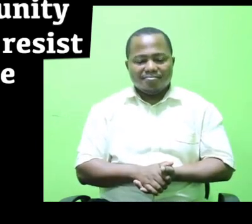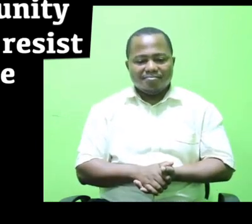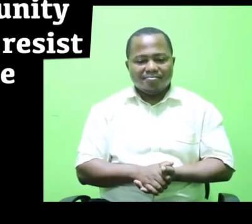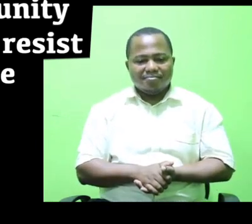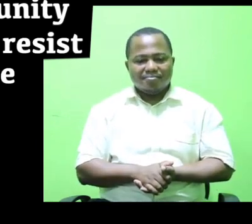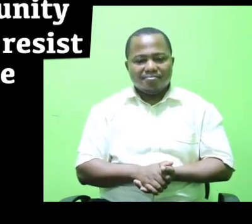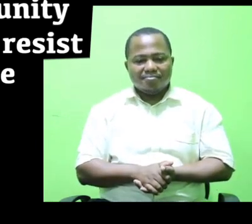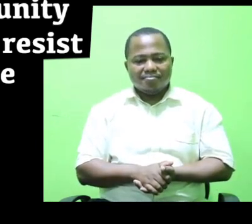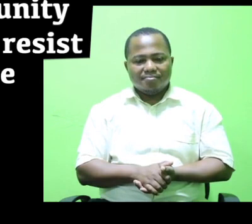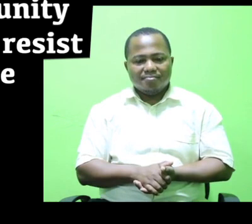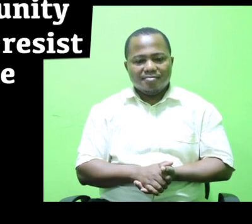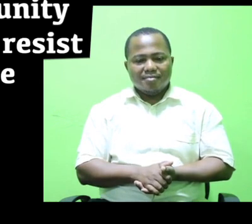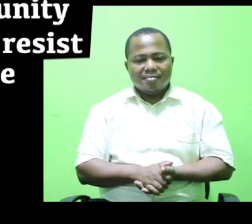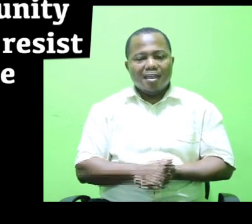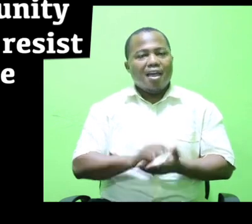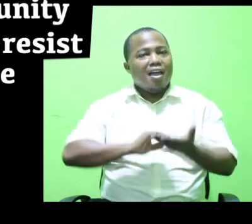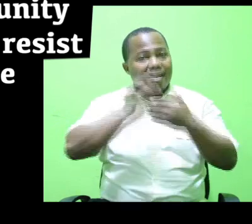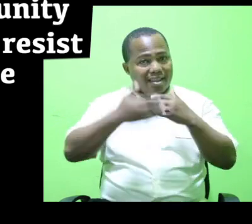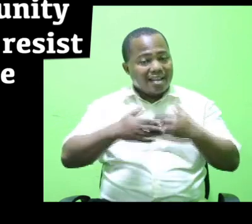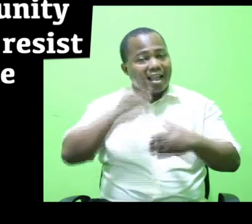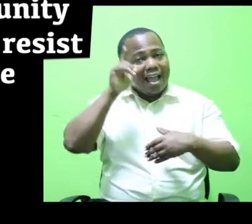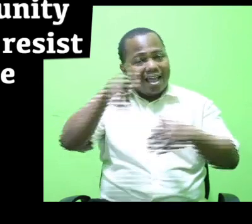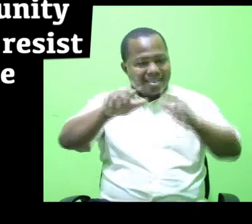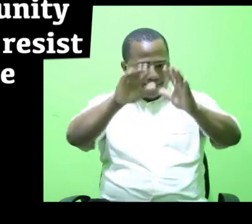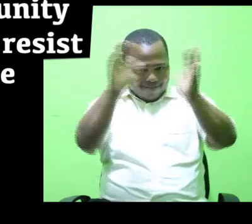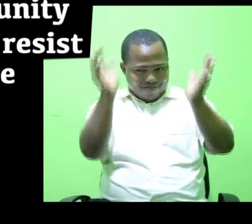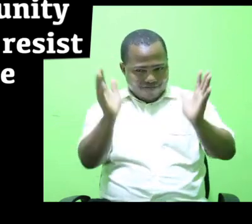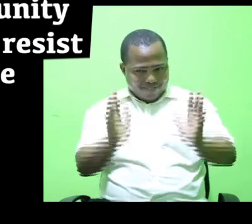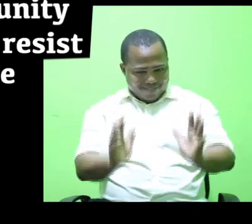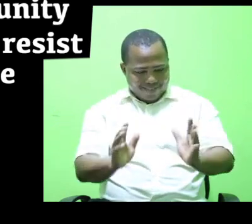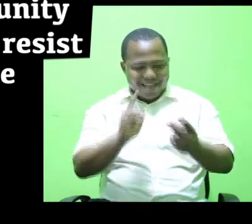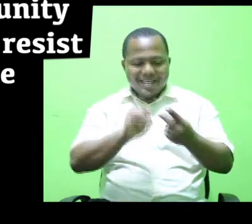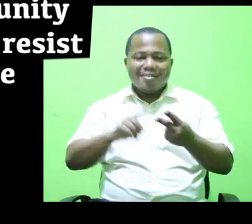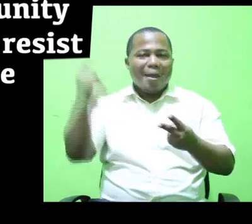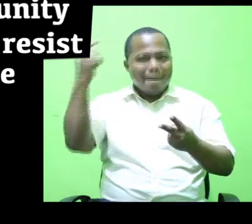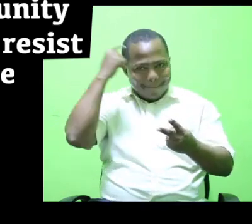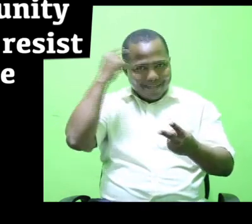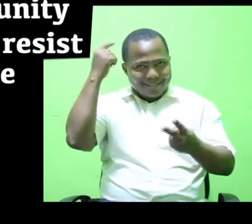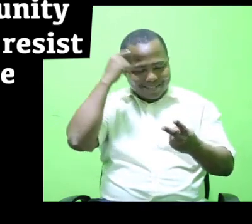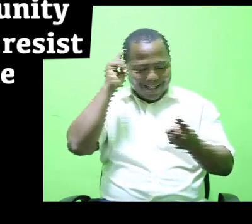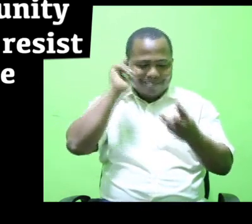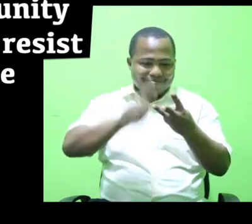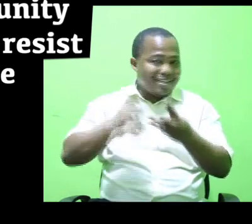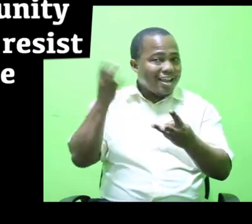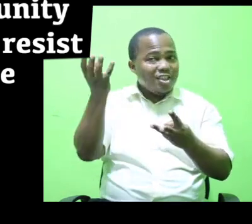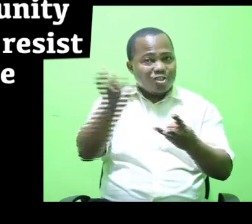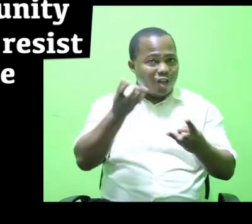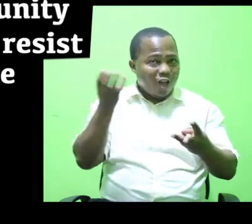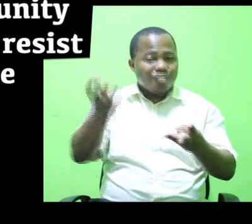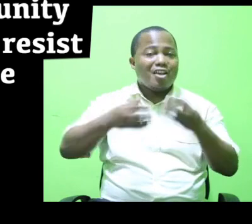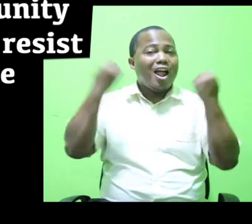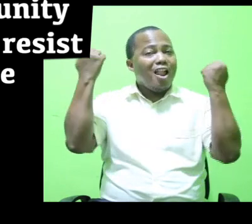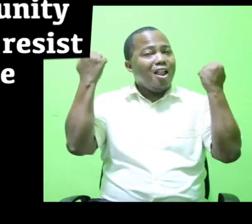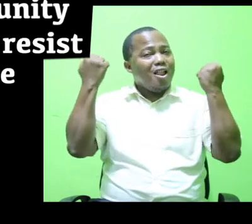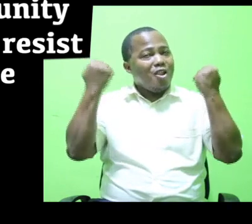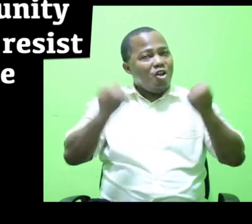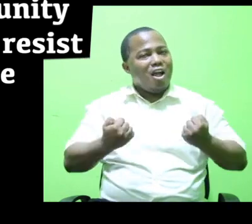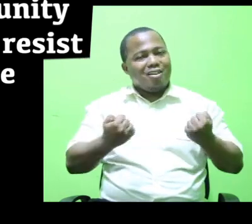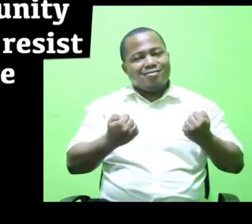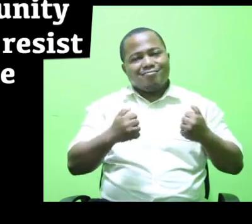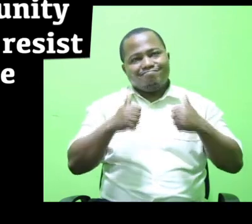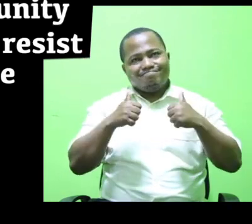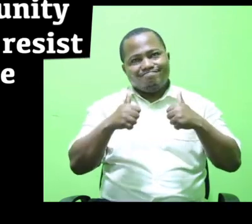Fit. Is the physical, mental, and social